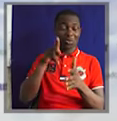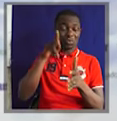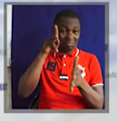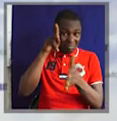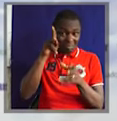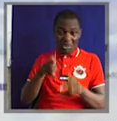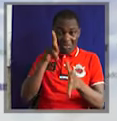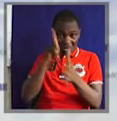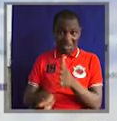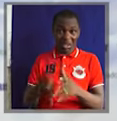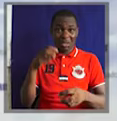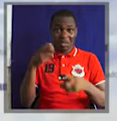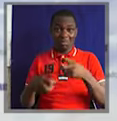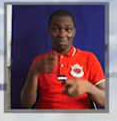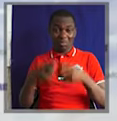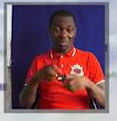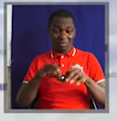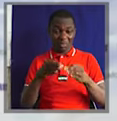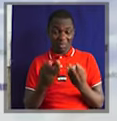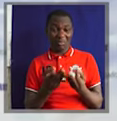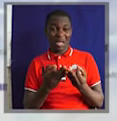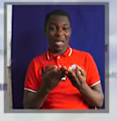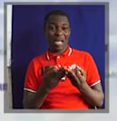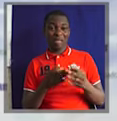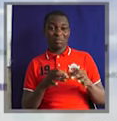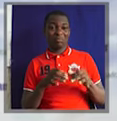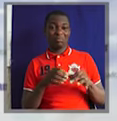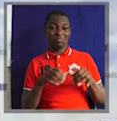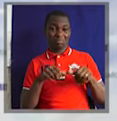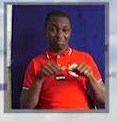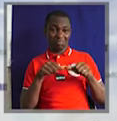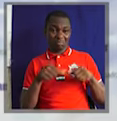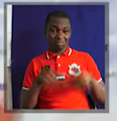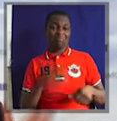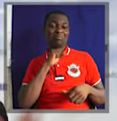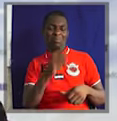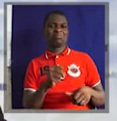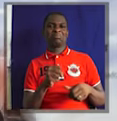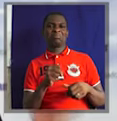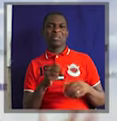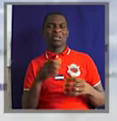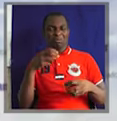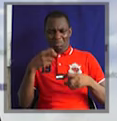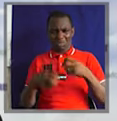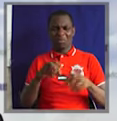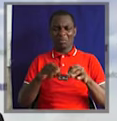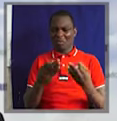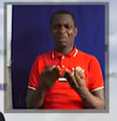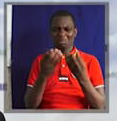no saa problem no ɛbɛkɔ so atena ɛwɔ w'abusua mu ɛti saa deɛ no wɔ abusua bebree